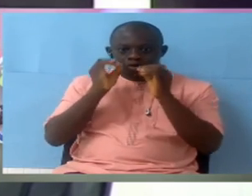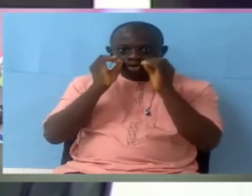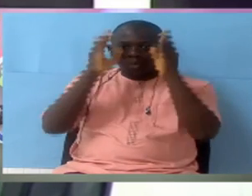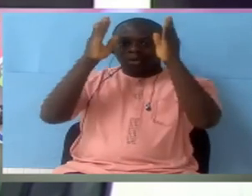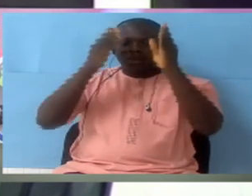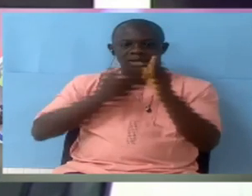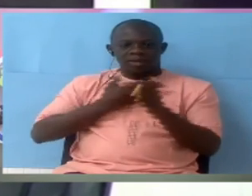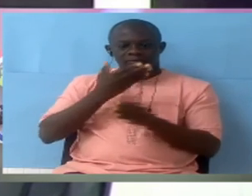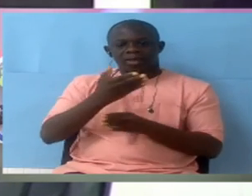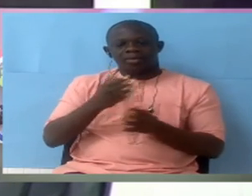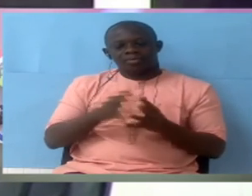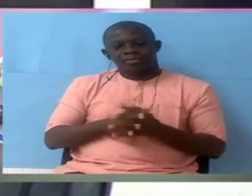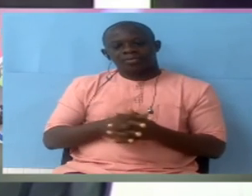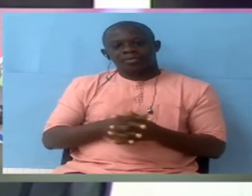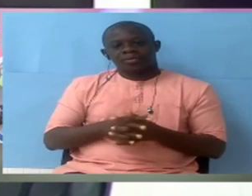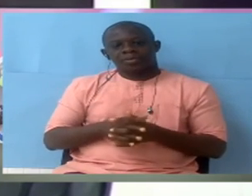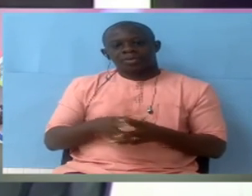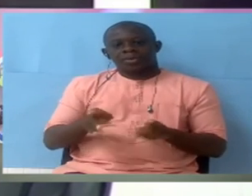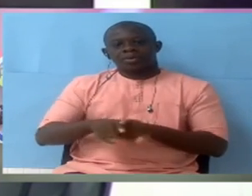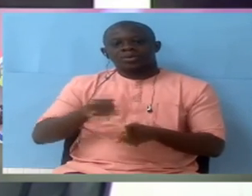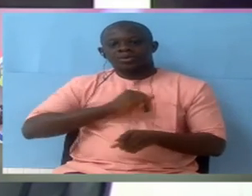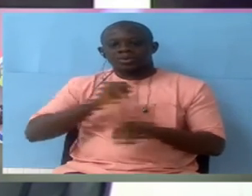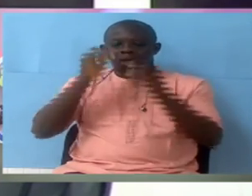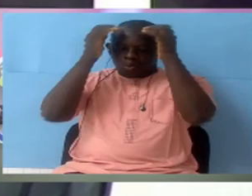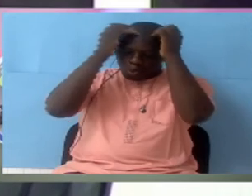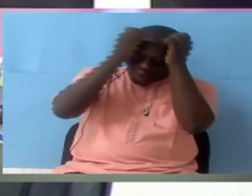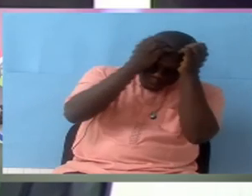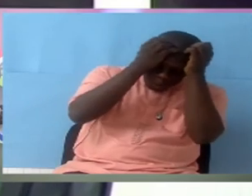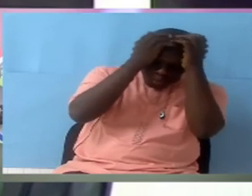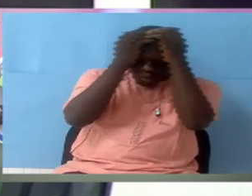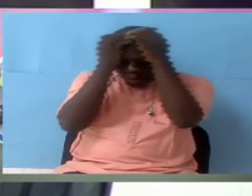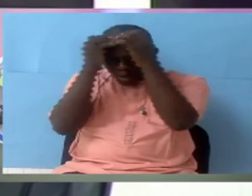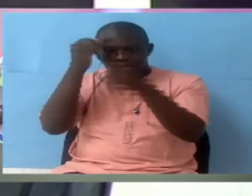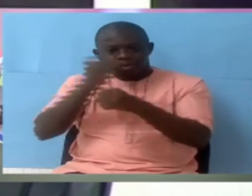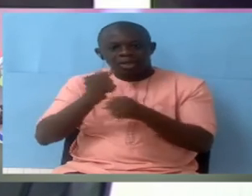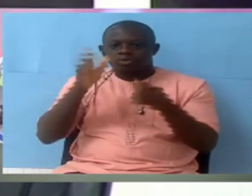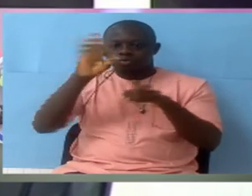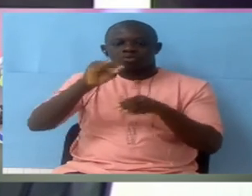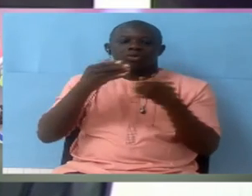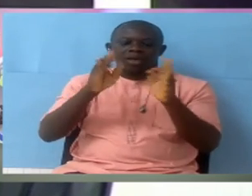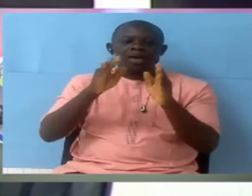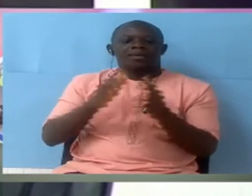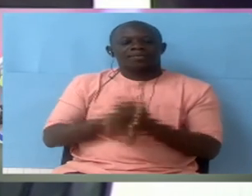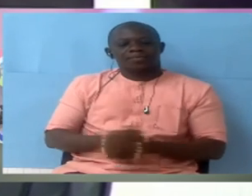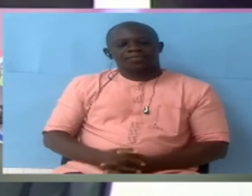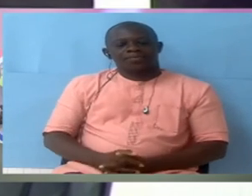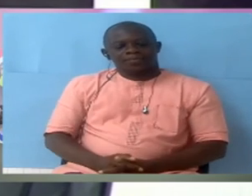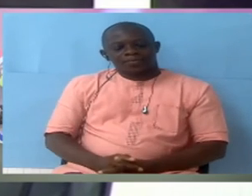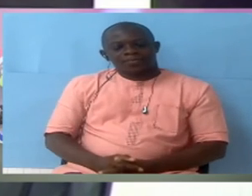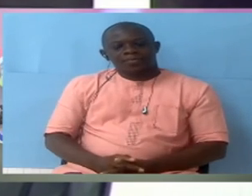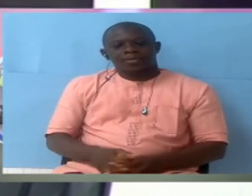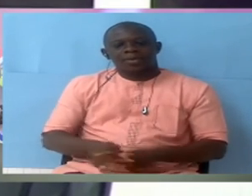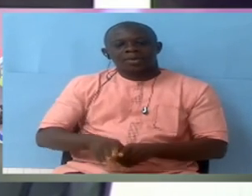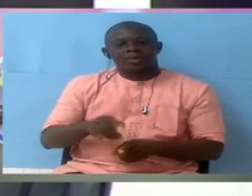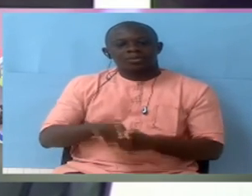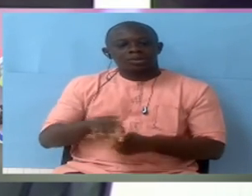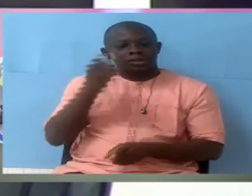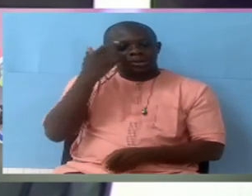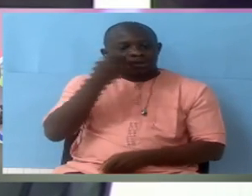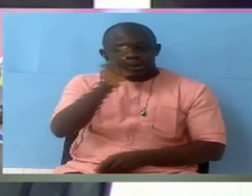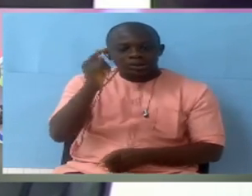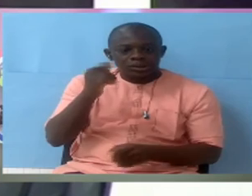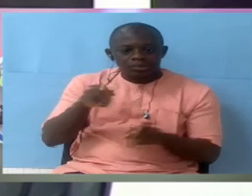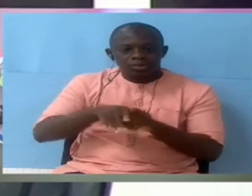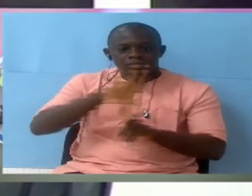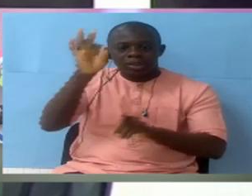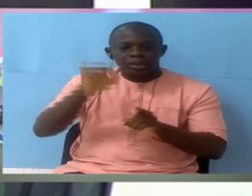gisé da lu ko beta. Ci woy mba koku. Ci la dal di yuhu ne woy suma ndey. Dara fa ñing jaw ya sifa be